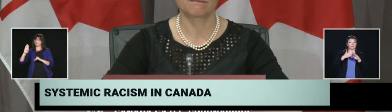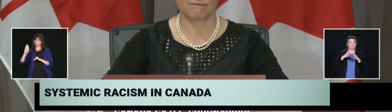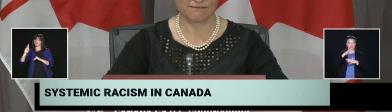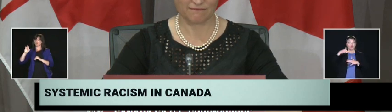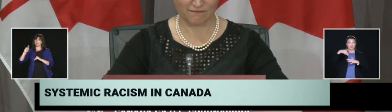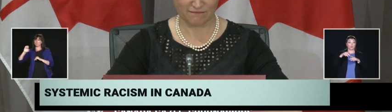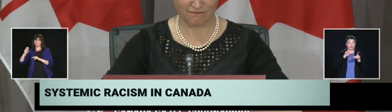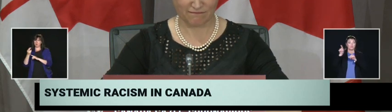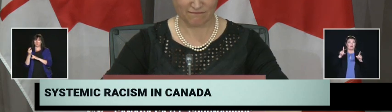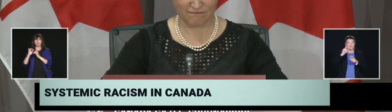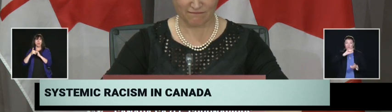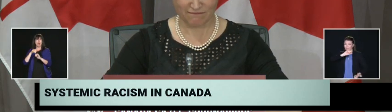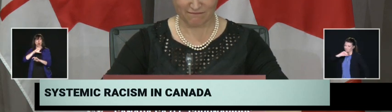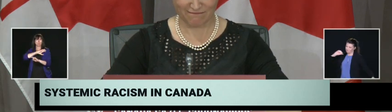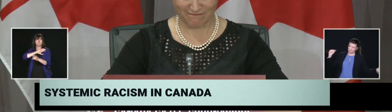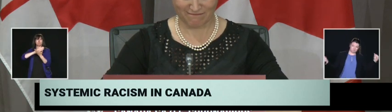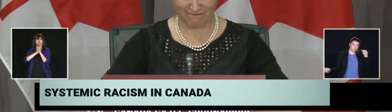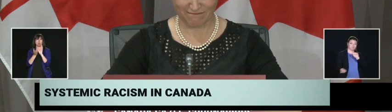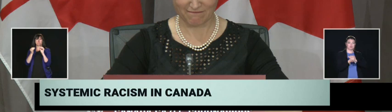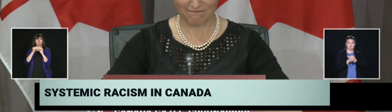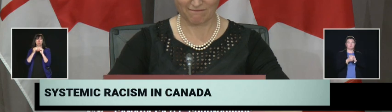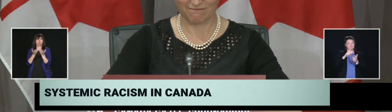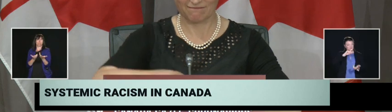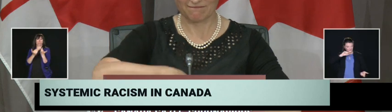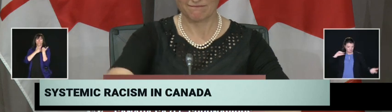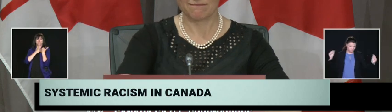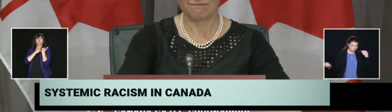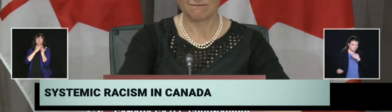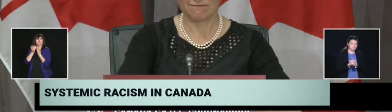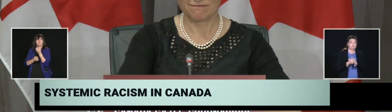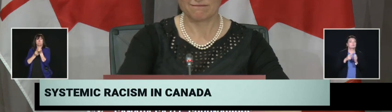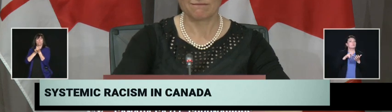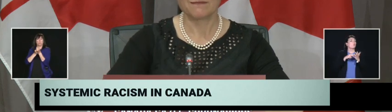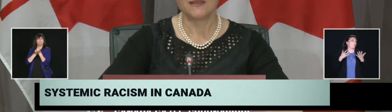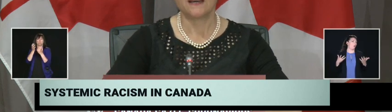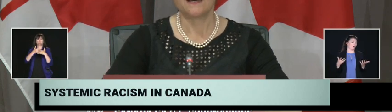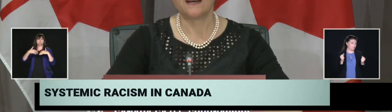the Indigenous communities they are supposed to protect and serve?